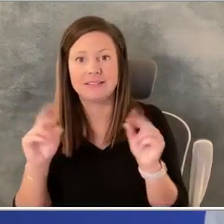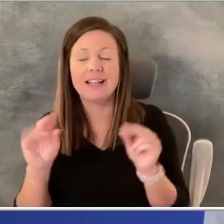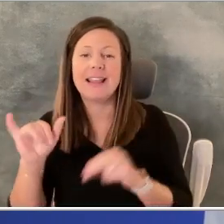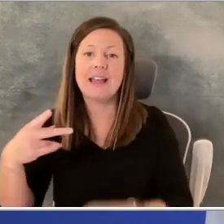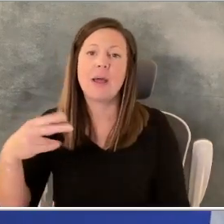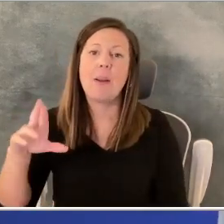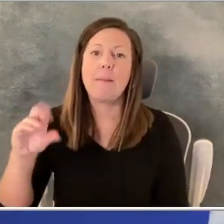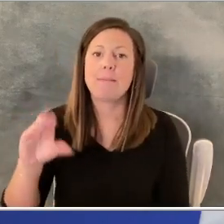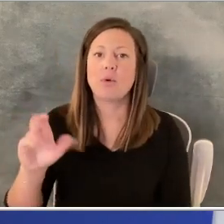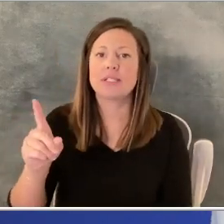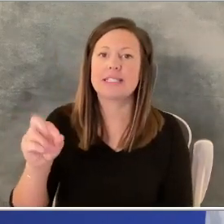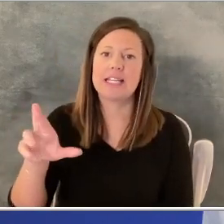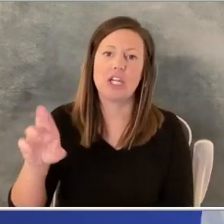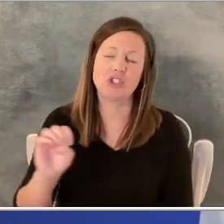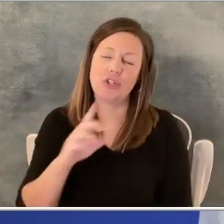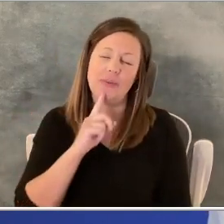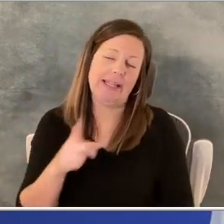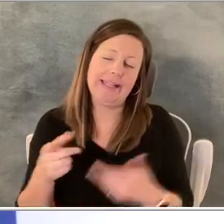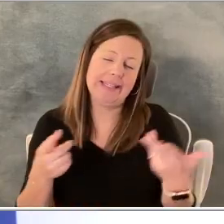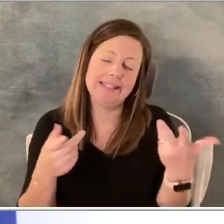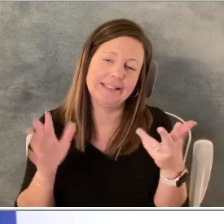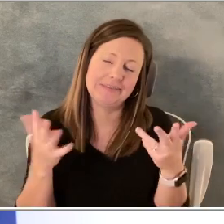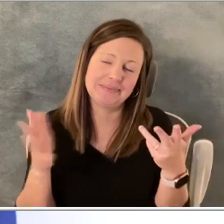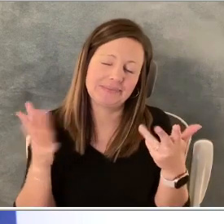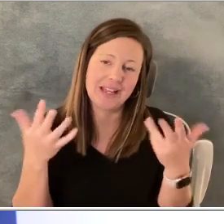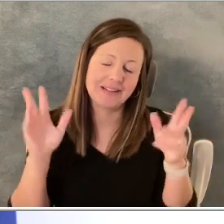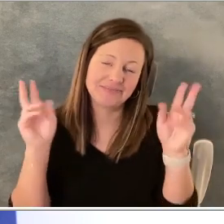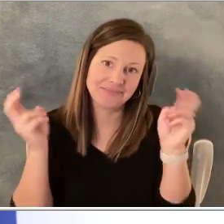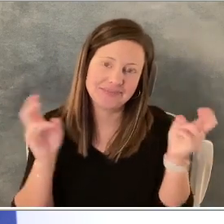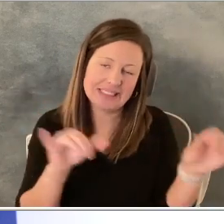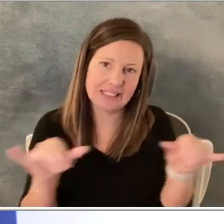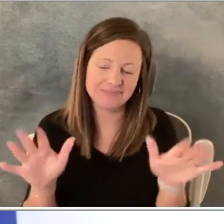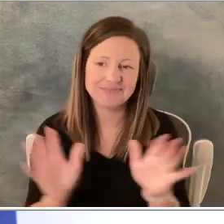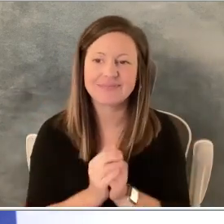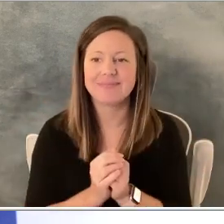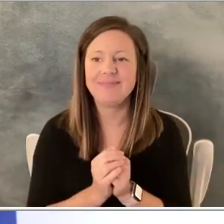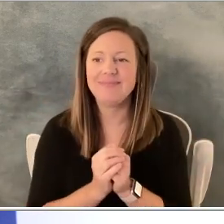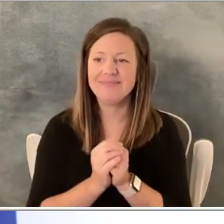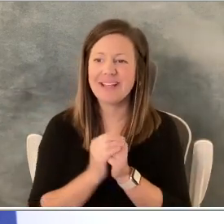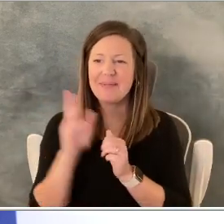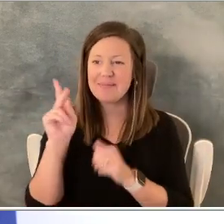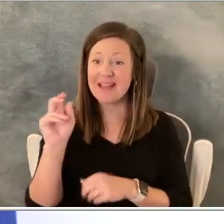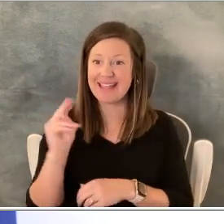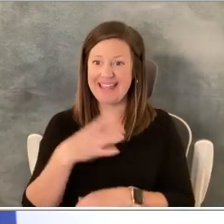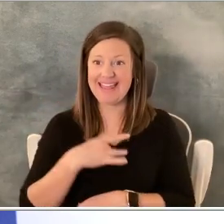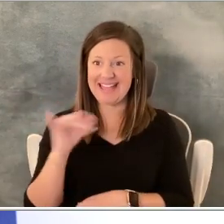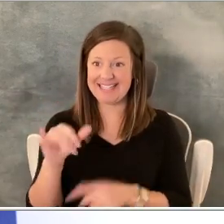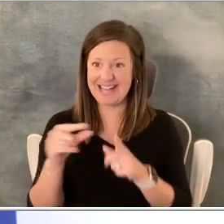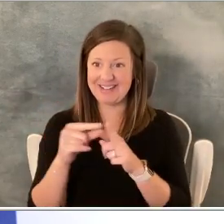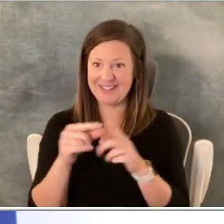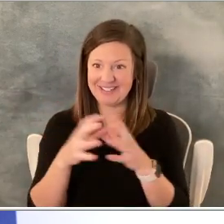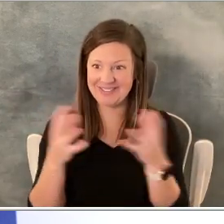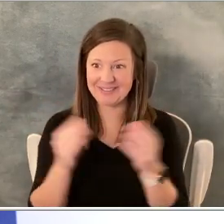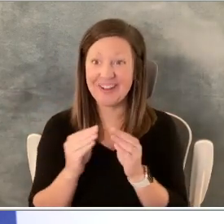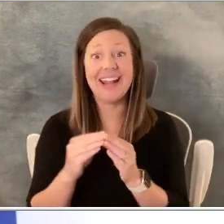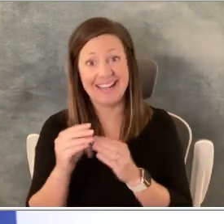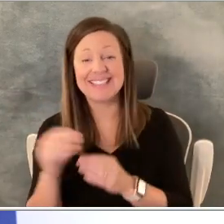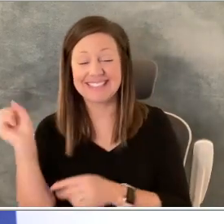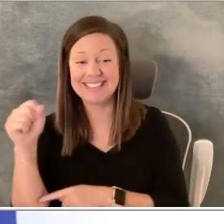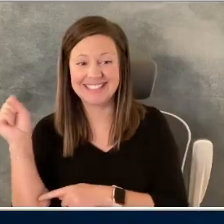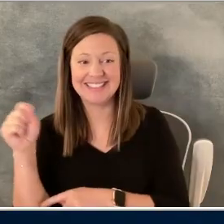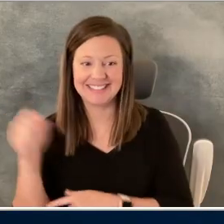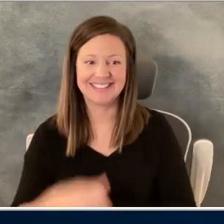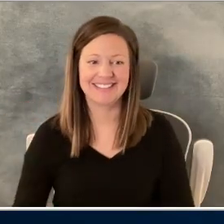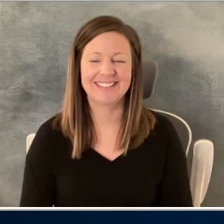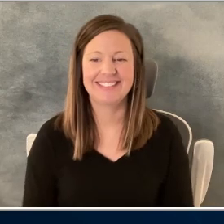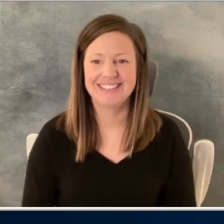just kind of splitting hairs and procedure makes people like Ken much happier. So we're happy. We're happy. Yes. He's shaking his head. We're glad